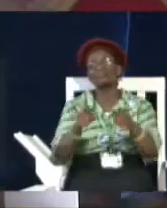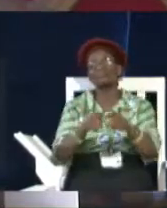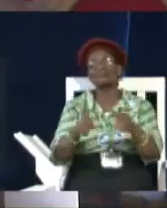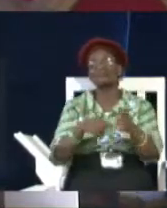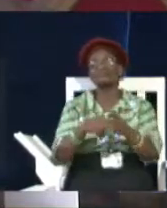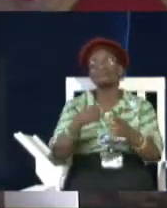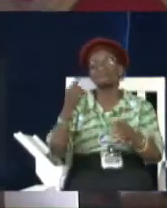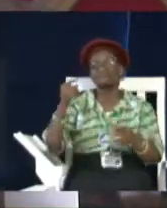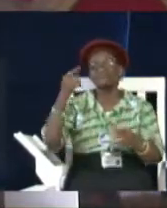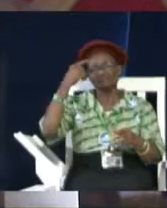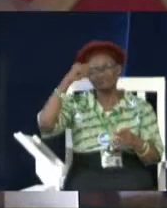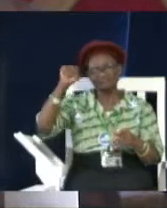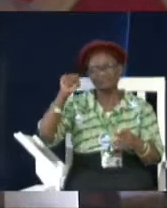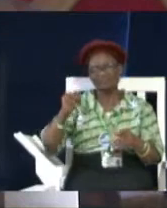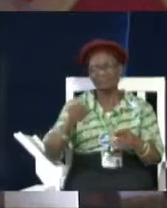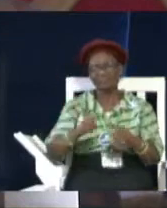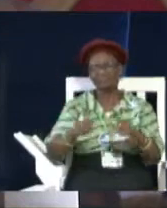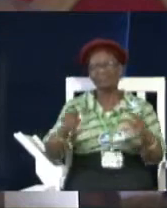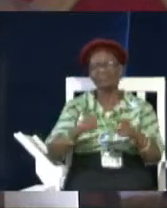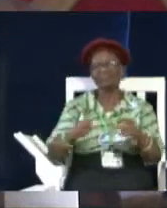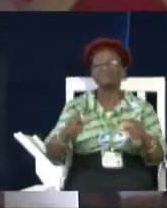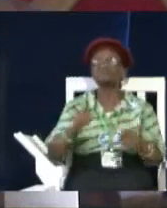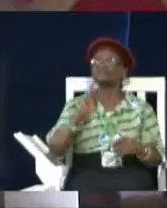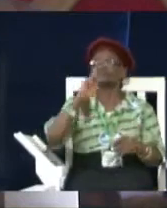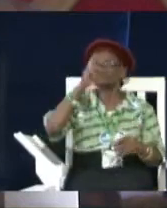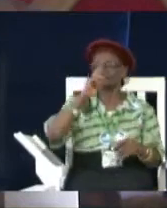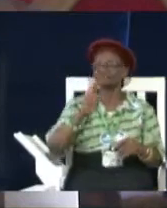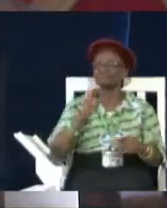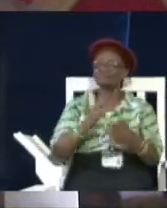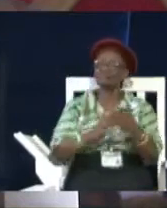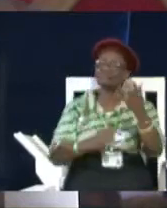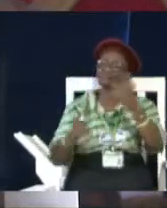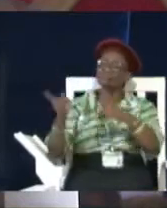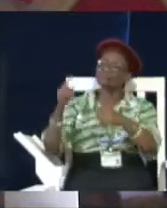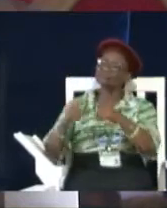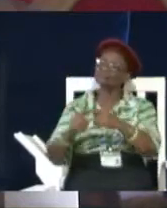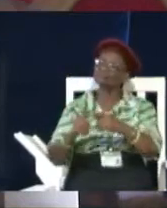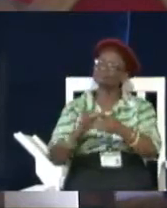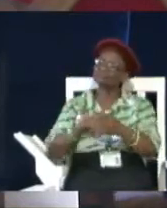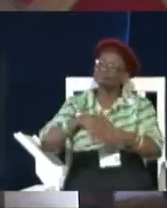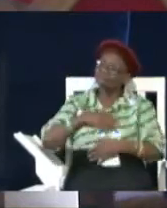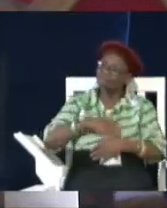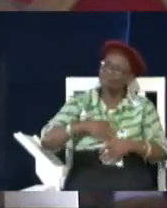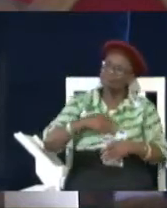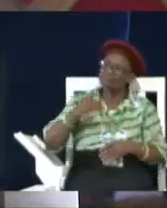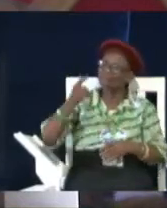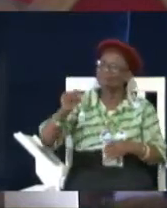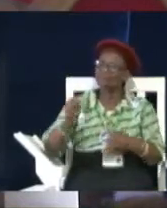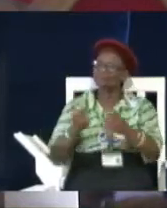Some of us come just to enjoy the presence of the Almighty God.